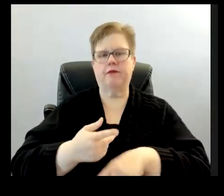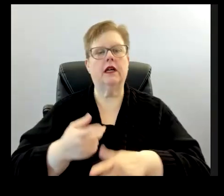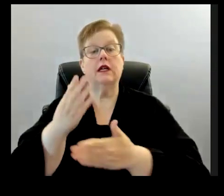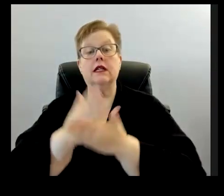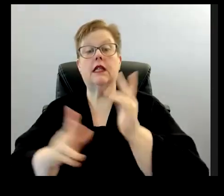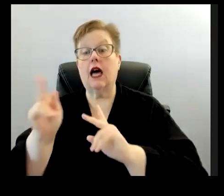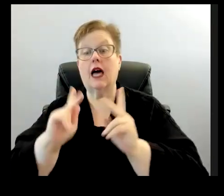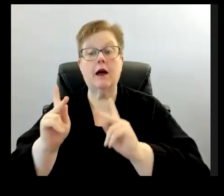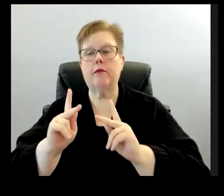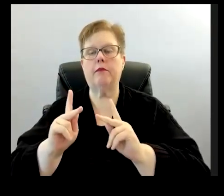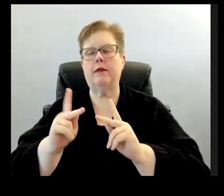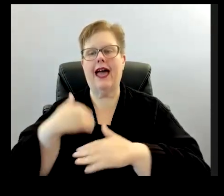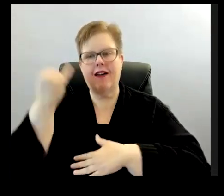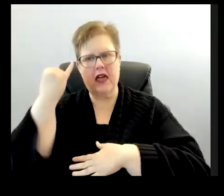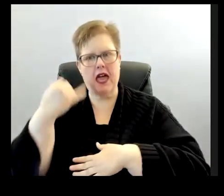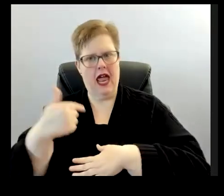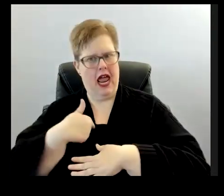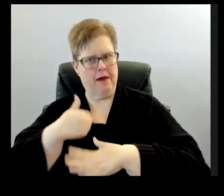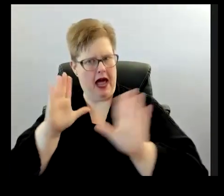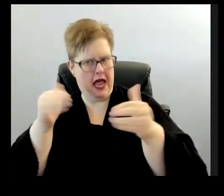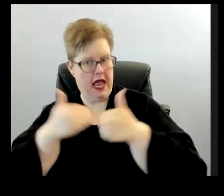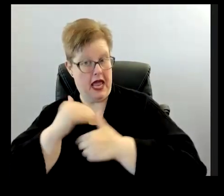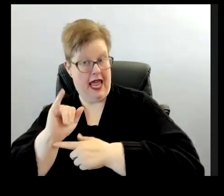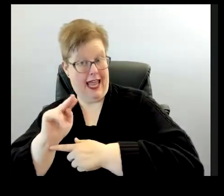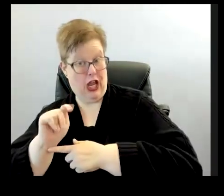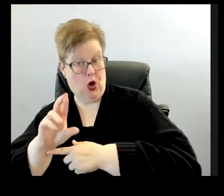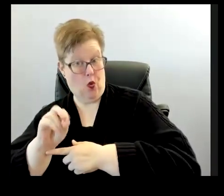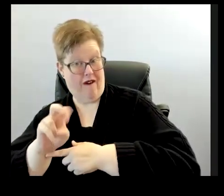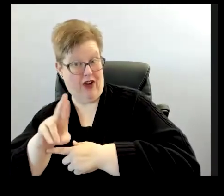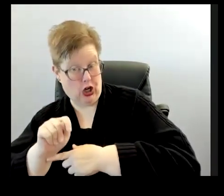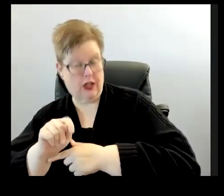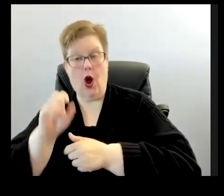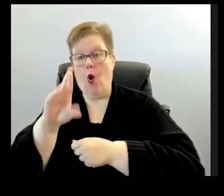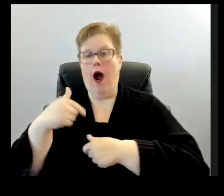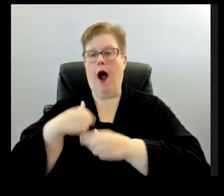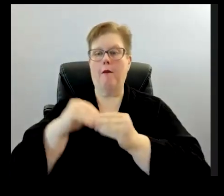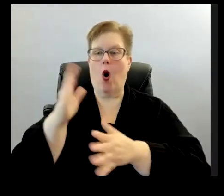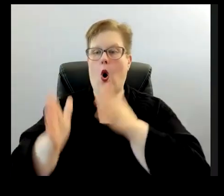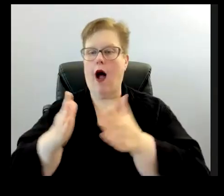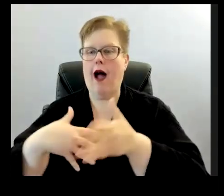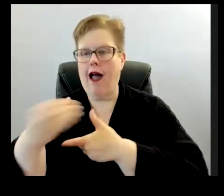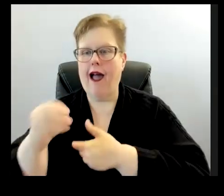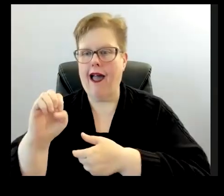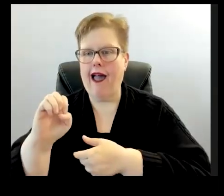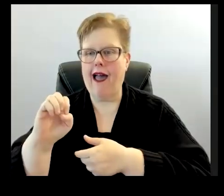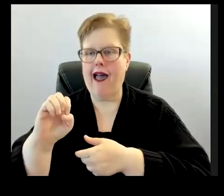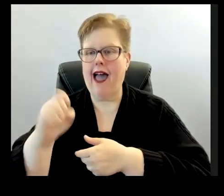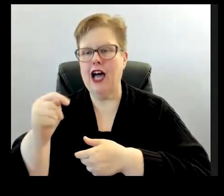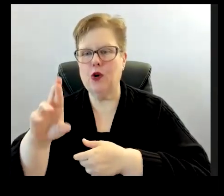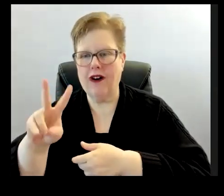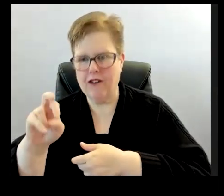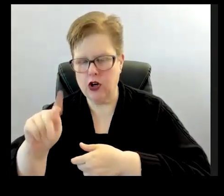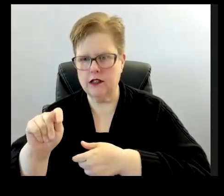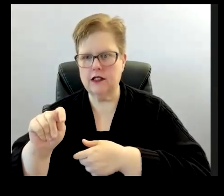slap themselves into are these ideas of, am I an introvert or am I an extrovert? Right? If you are an extrovert, the saying goes, you